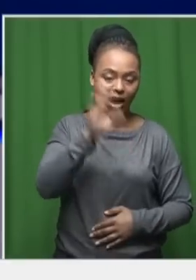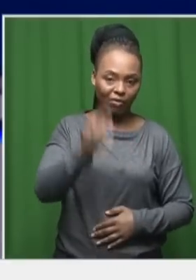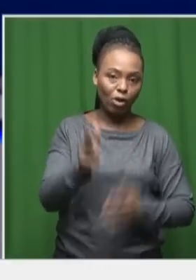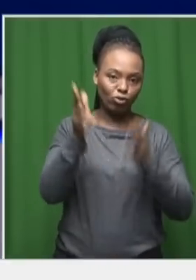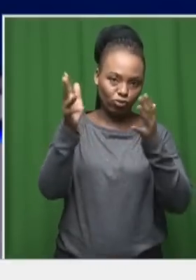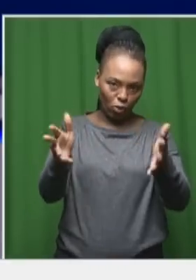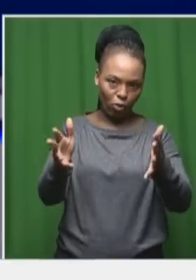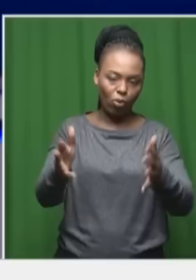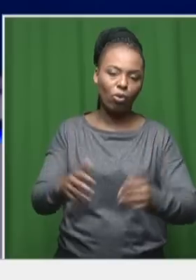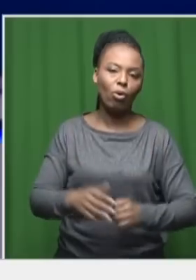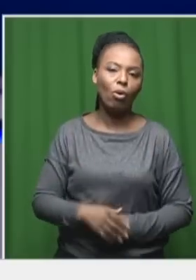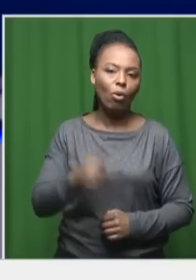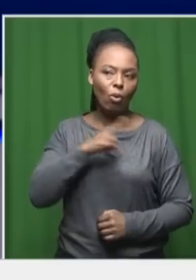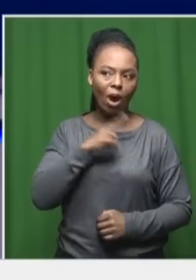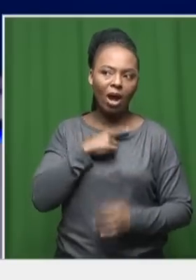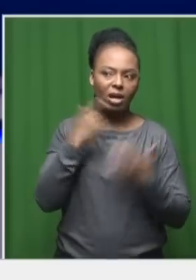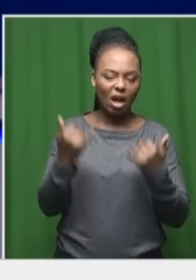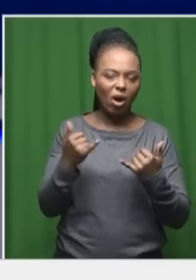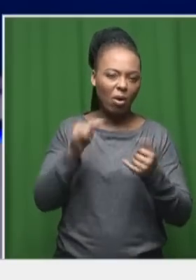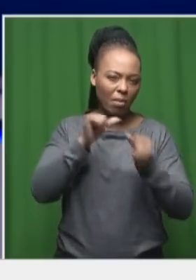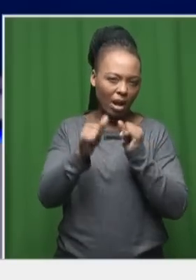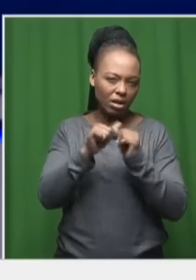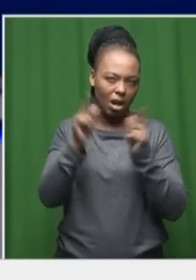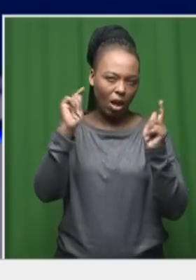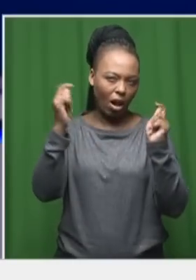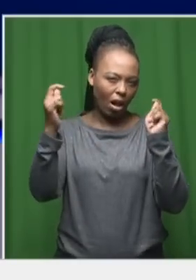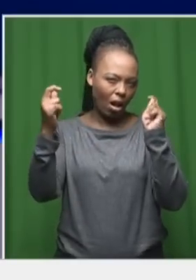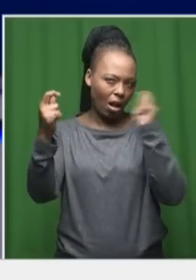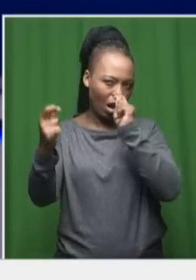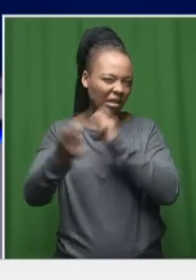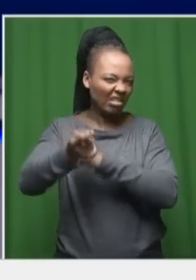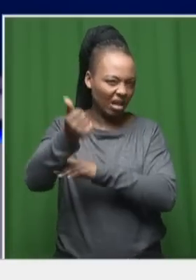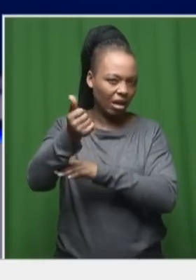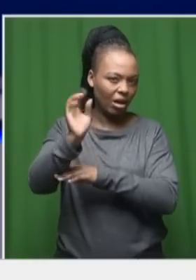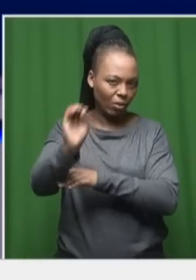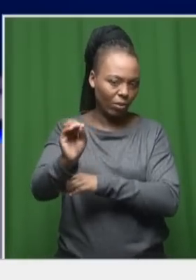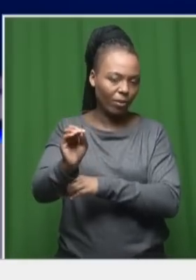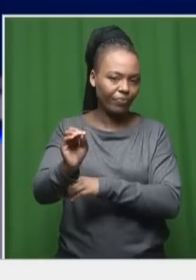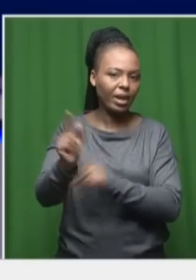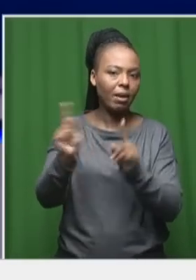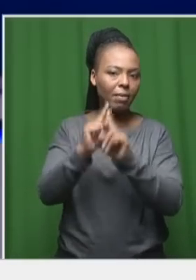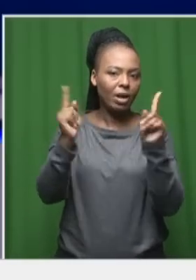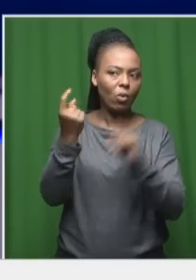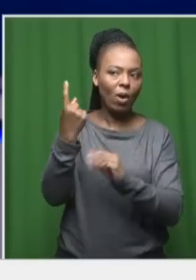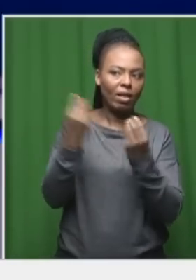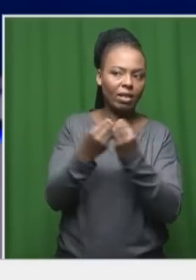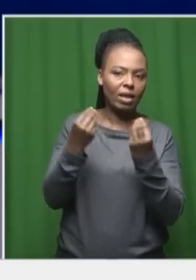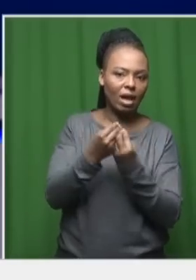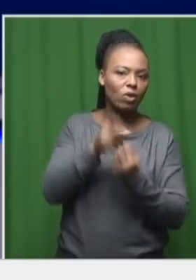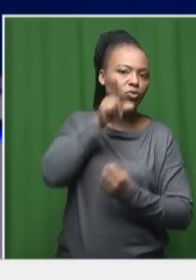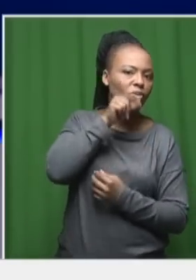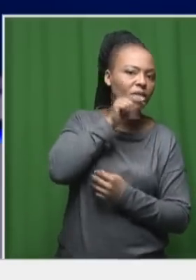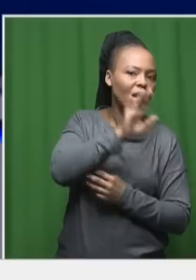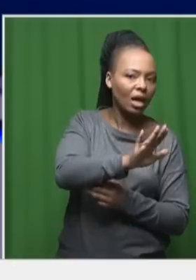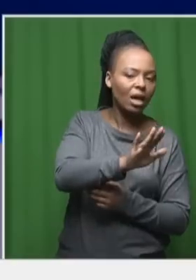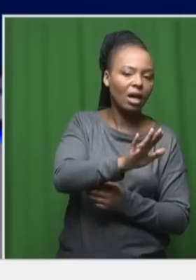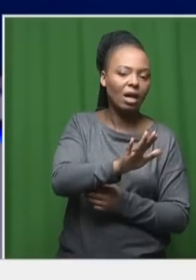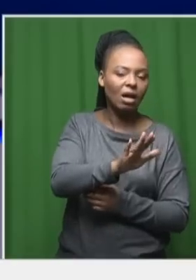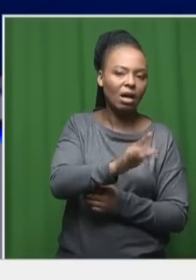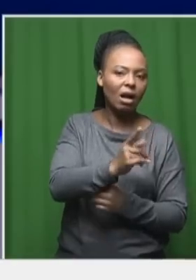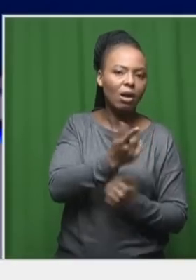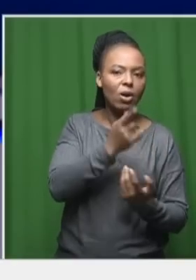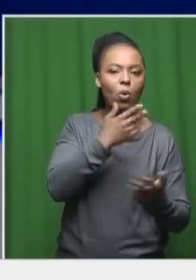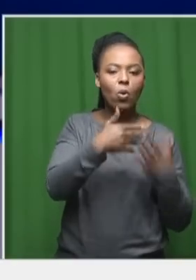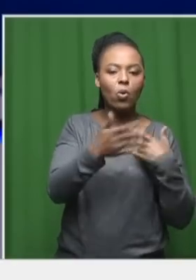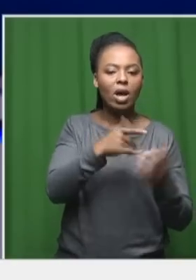I'm actually quite positive. I think we're starting to move towards that direction. But like you say, it's one thing to be on Twitter. It's great. It's good for whoever uses